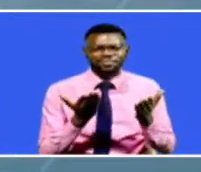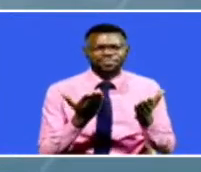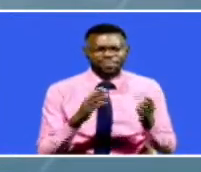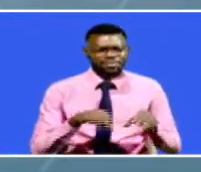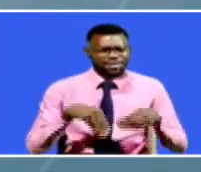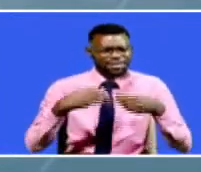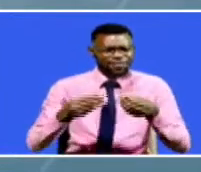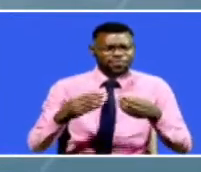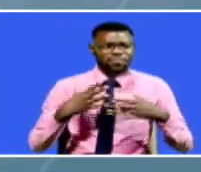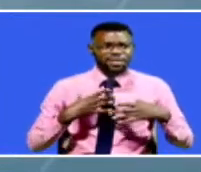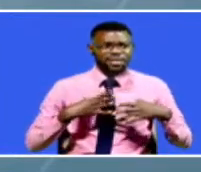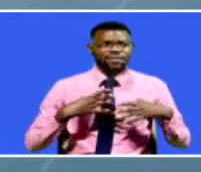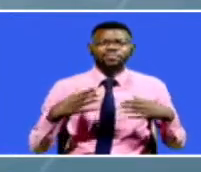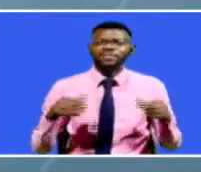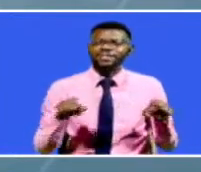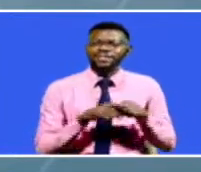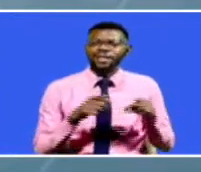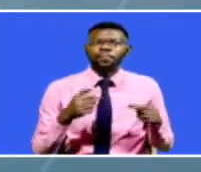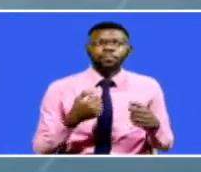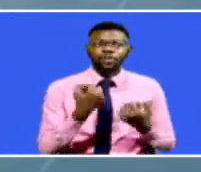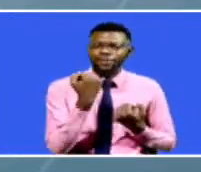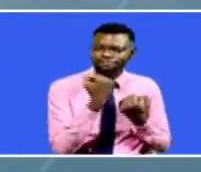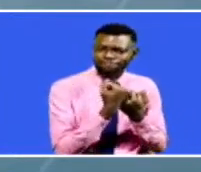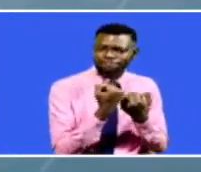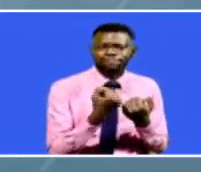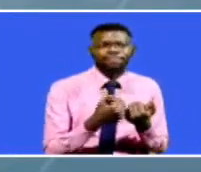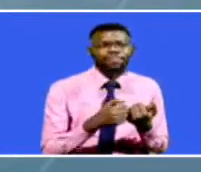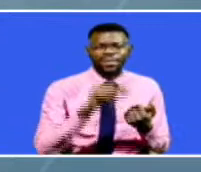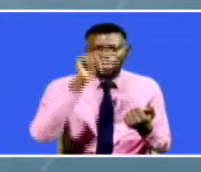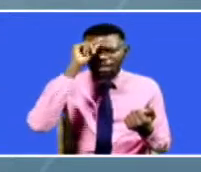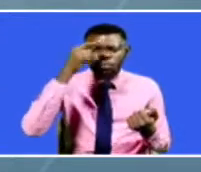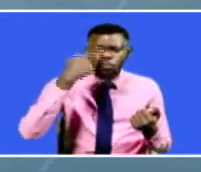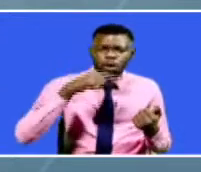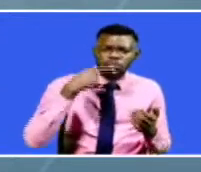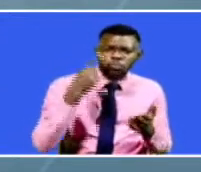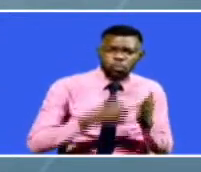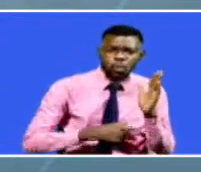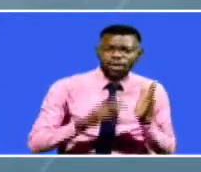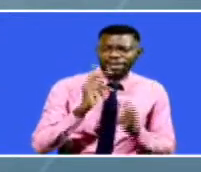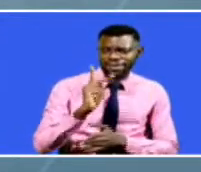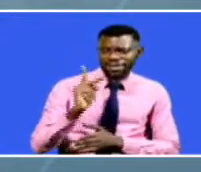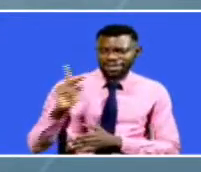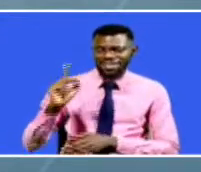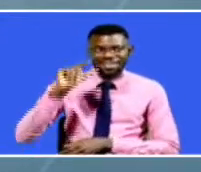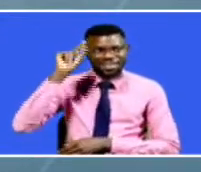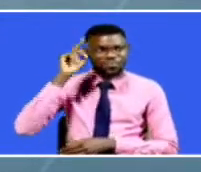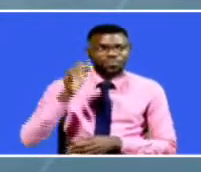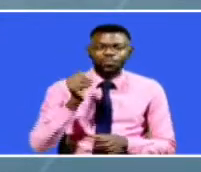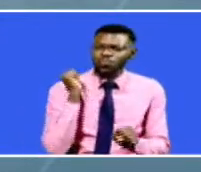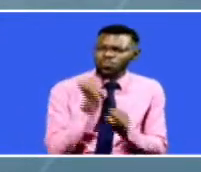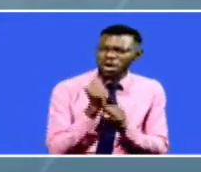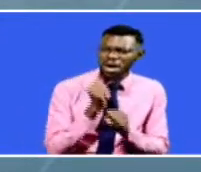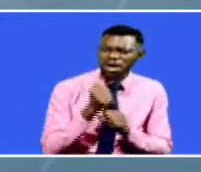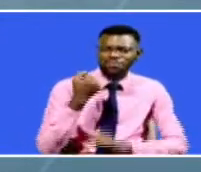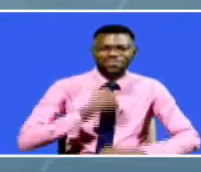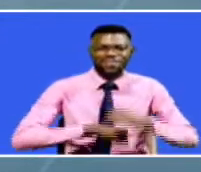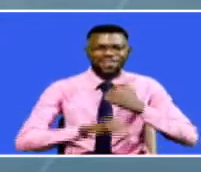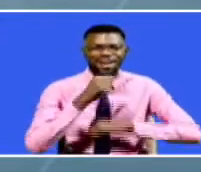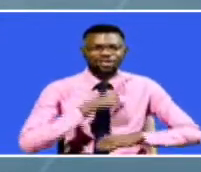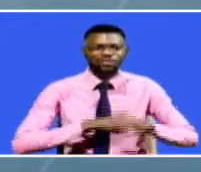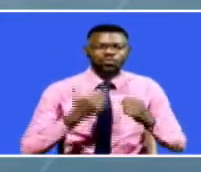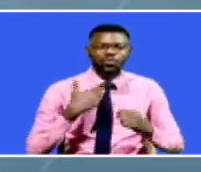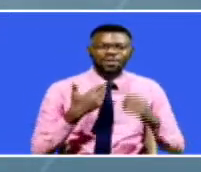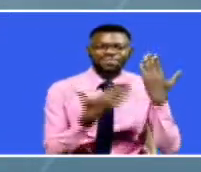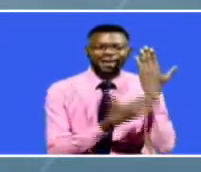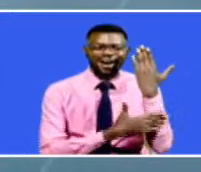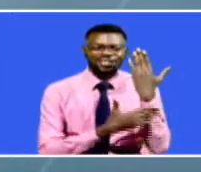the opportunity to drum up support for government policies, saying that the Kenya Kwanza administration was doing its best to make the country